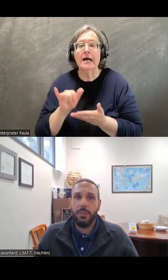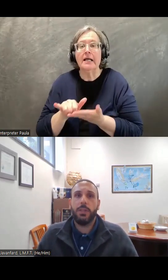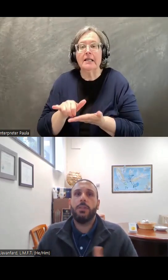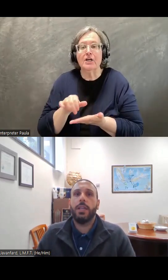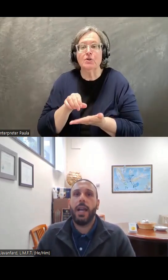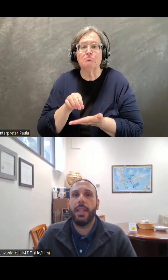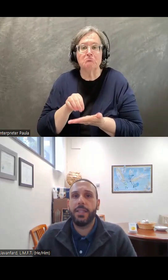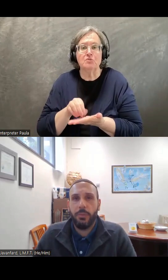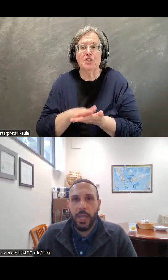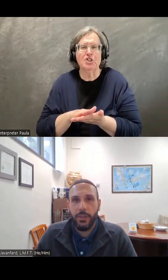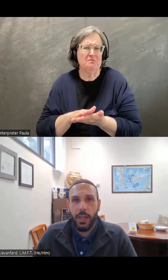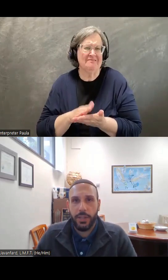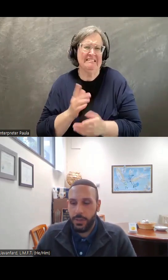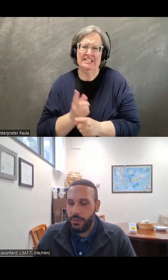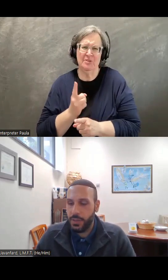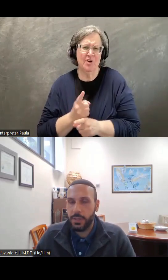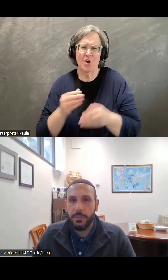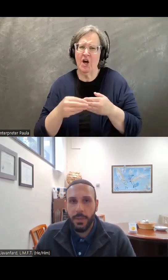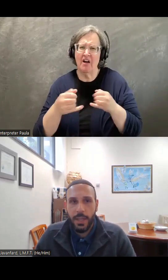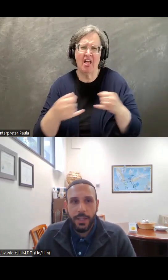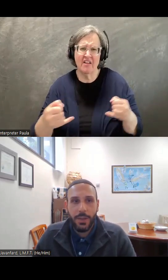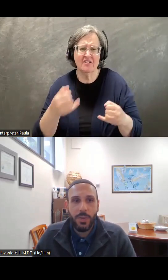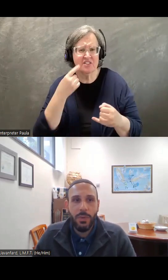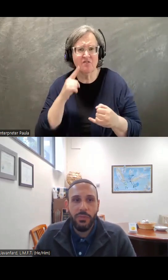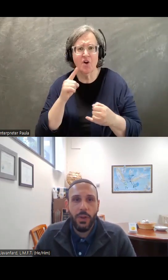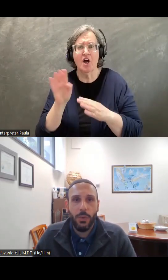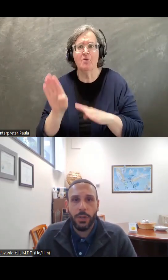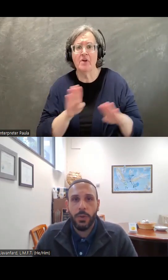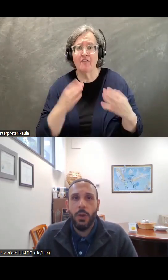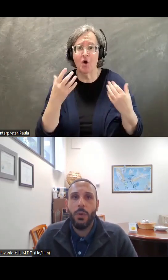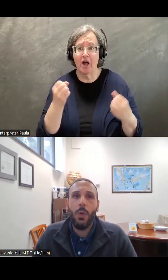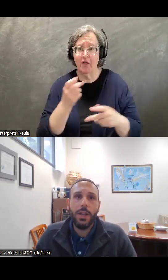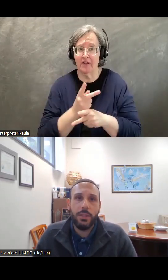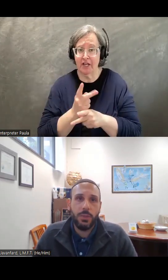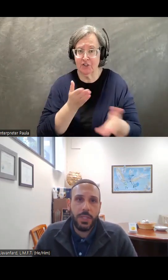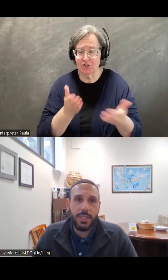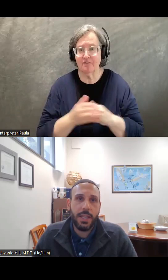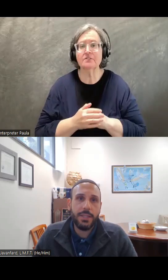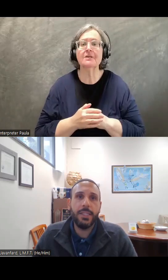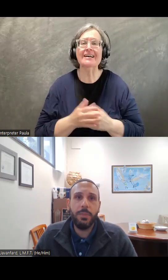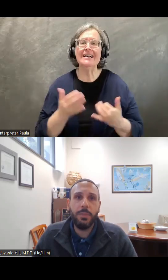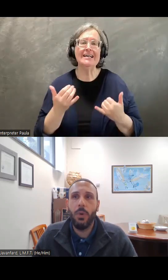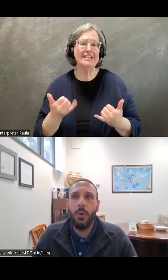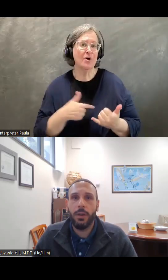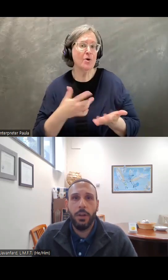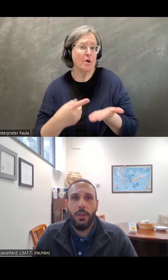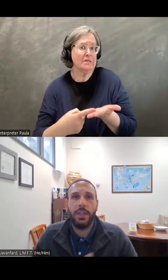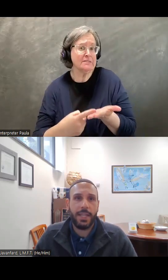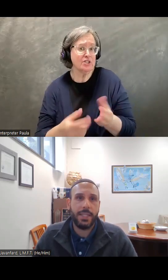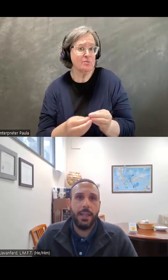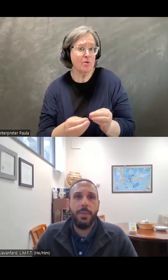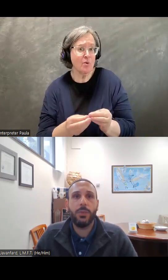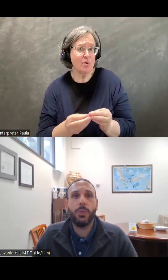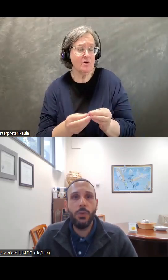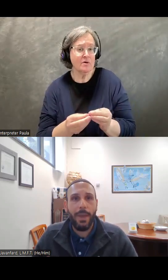the typical guidelines for behavioral healthcare services. Now, as we move forward, we wanted to do is discuss a little bit more on the